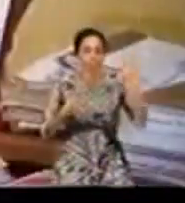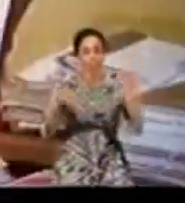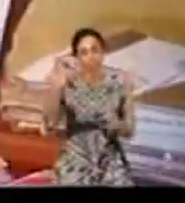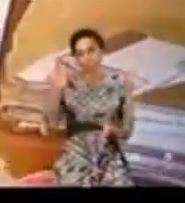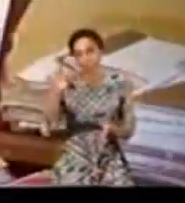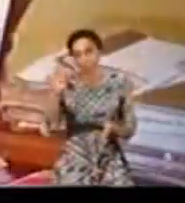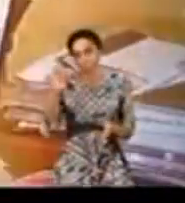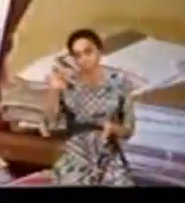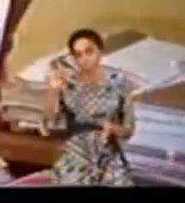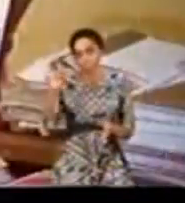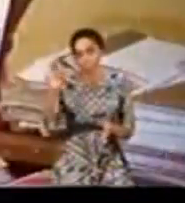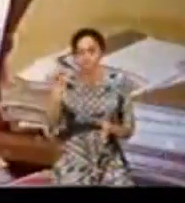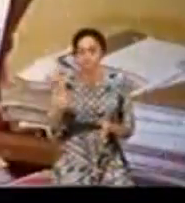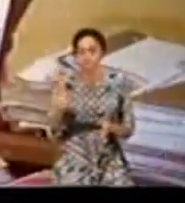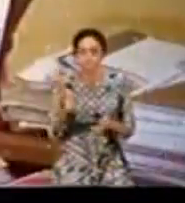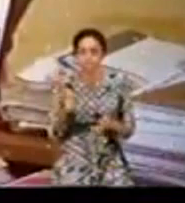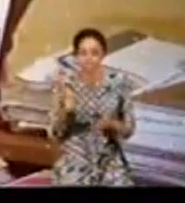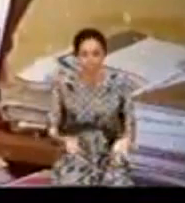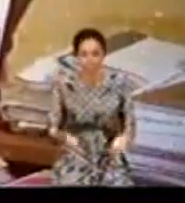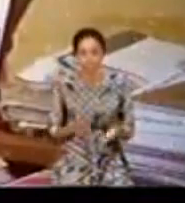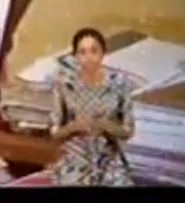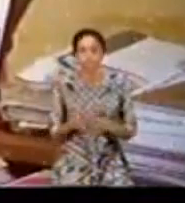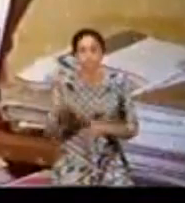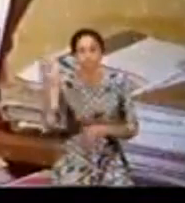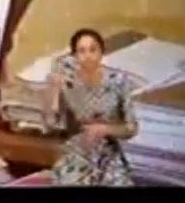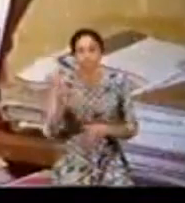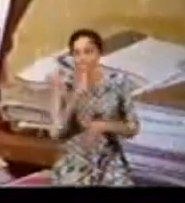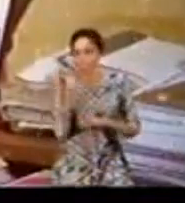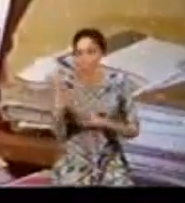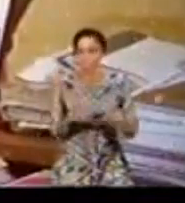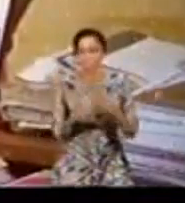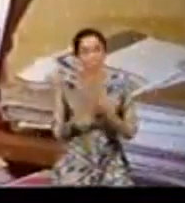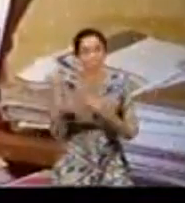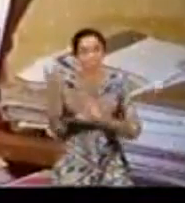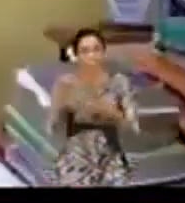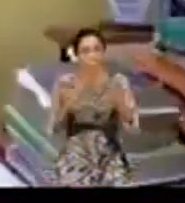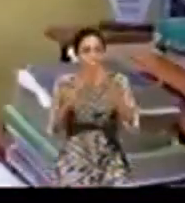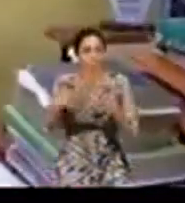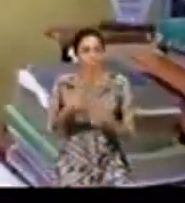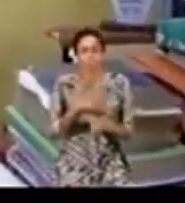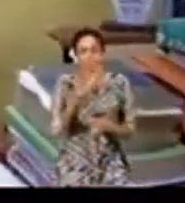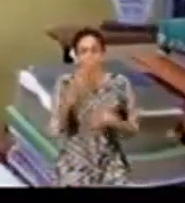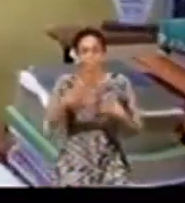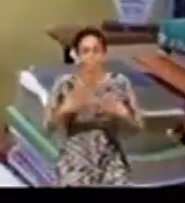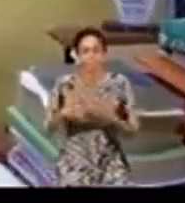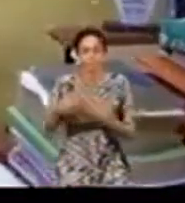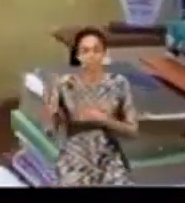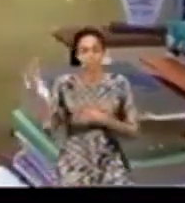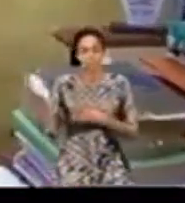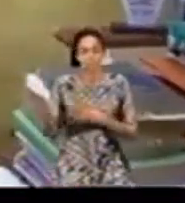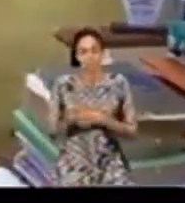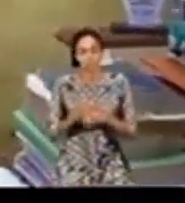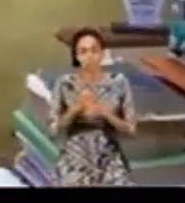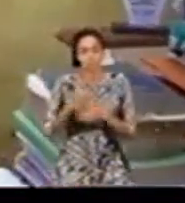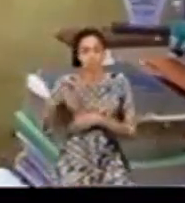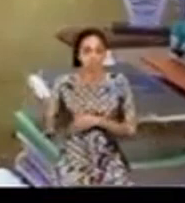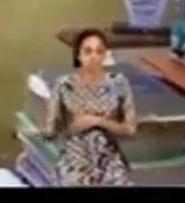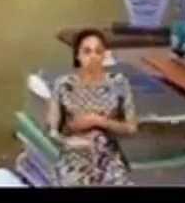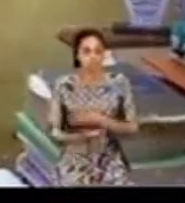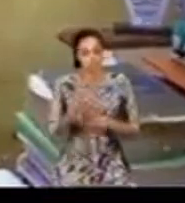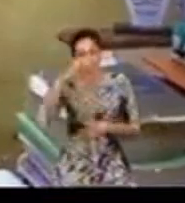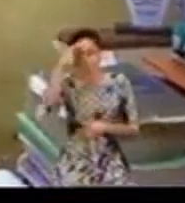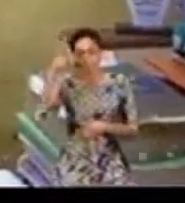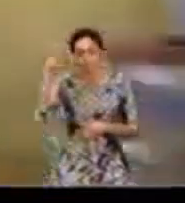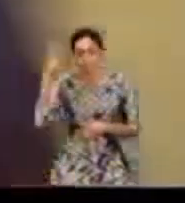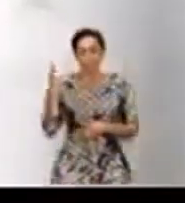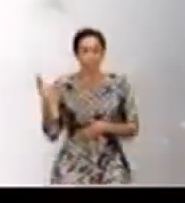God is set to visit the land, and we are glad to receive this man of God in the land. The crusade